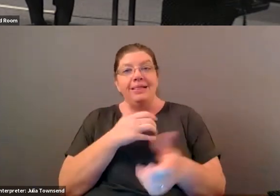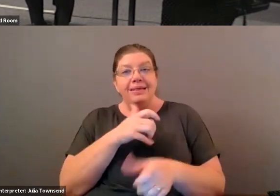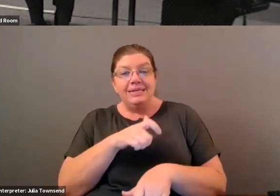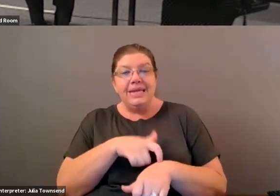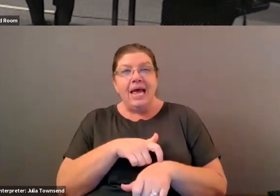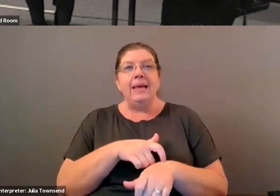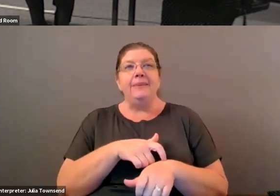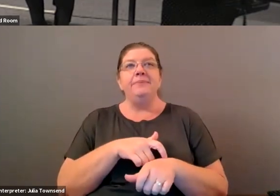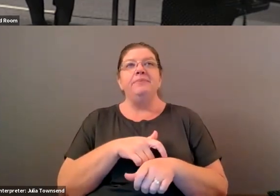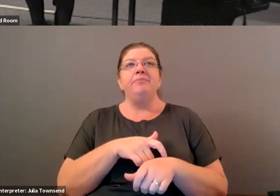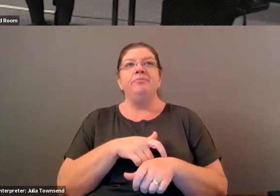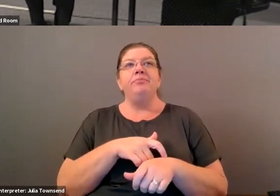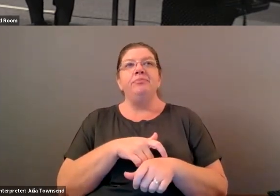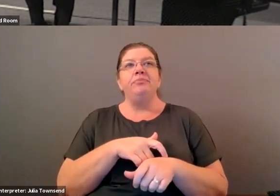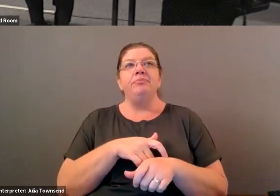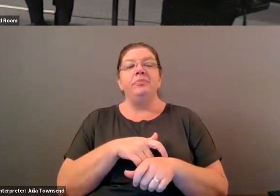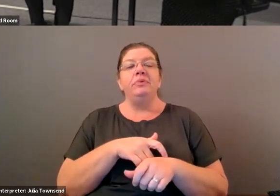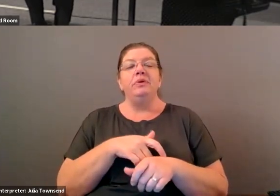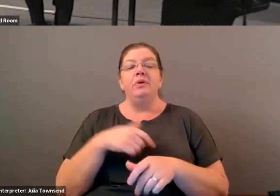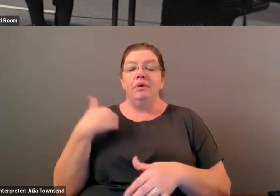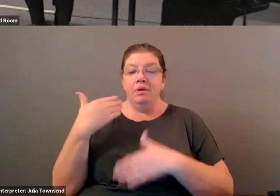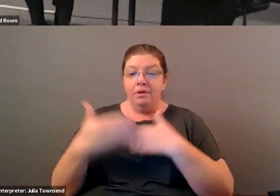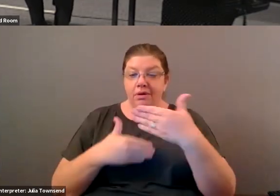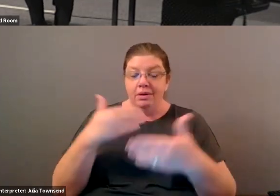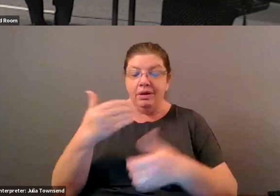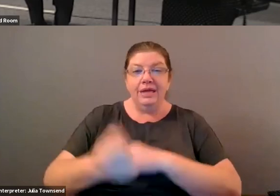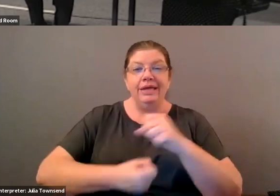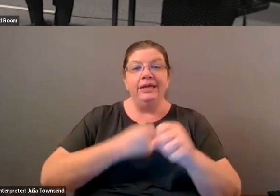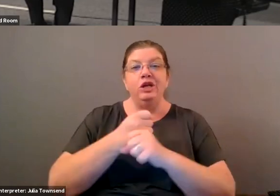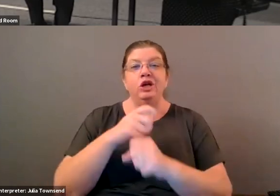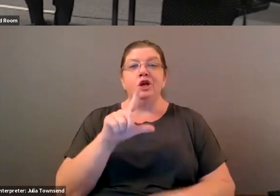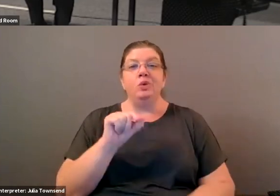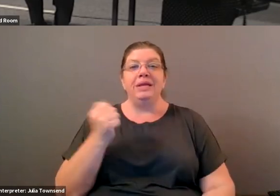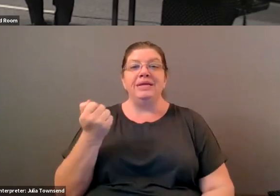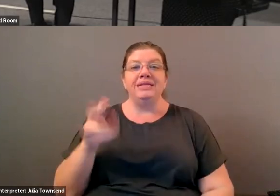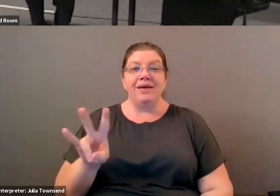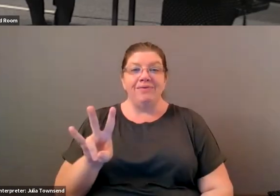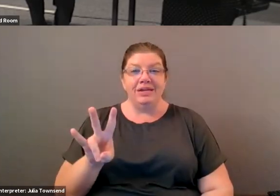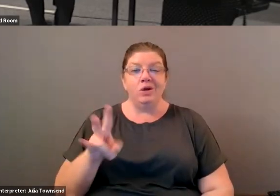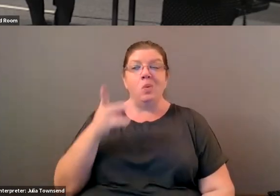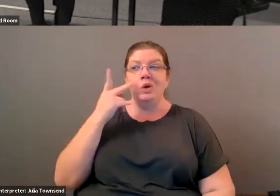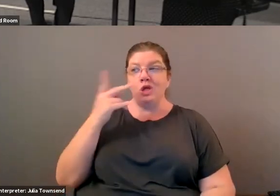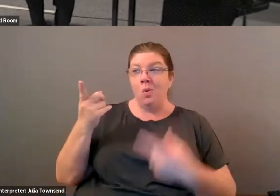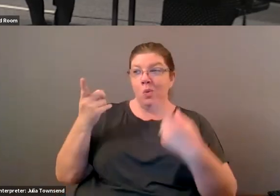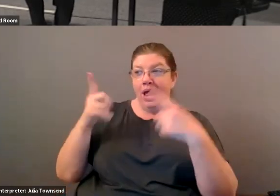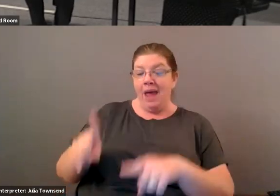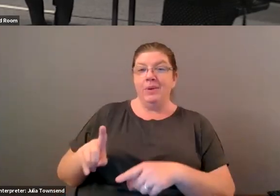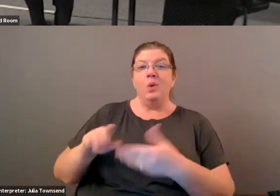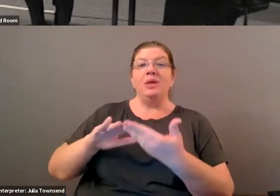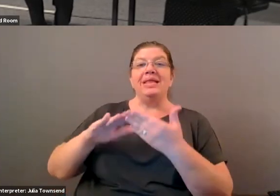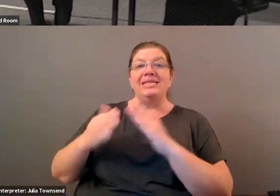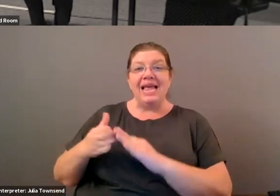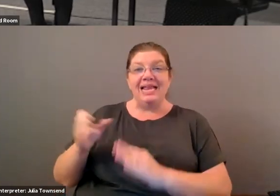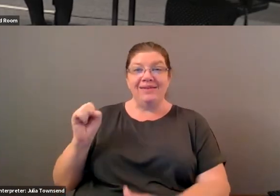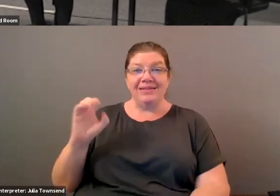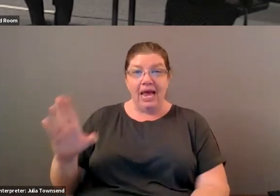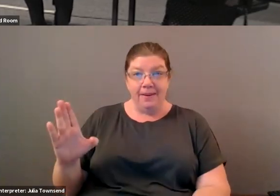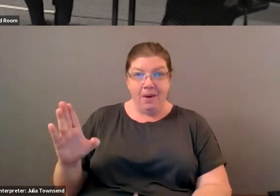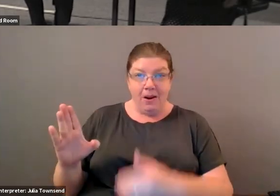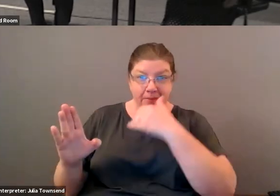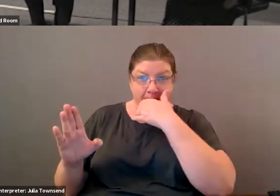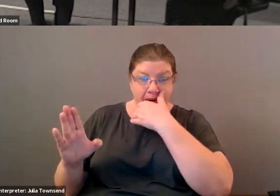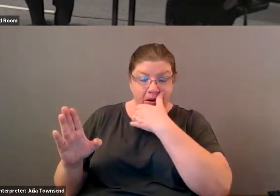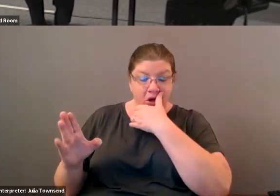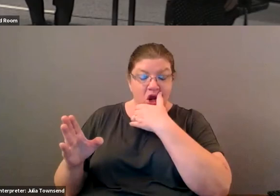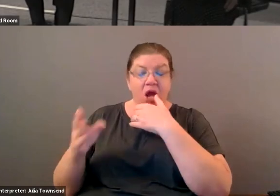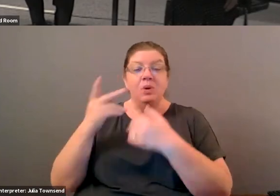to certainly 2017, we had seen what happened with the city of Santa Barbara. We'd seen what happened